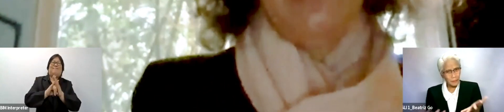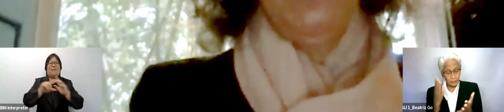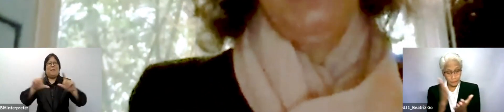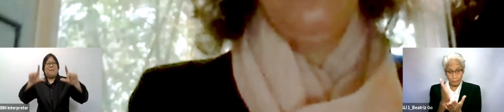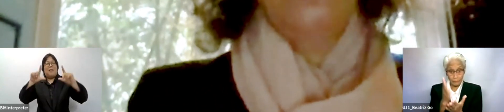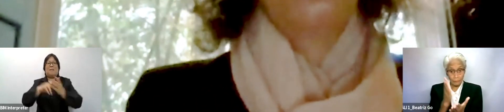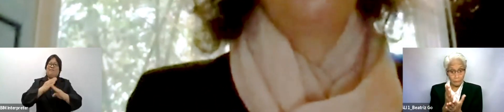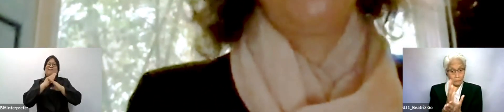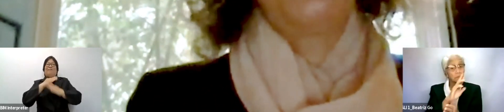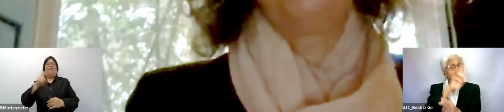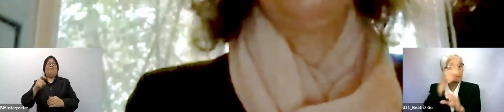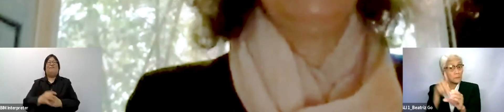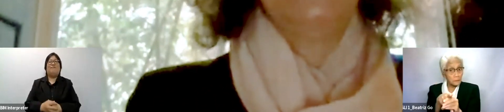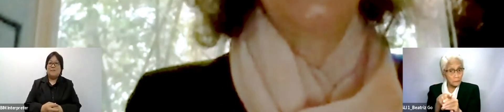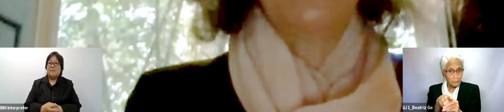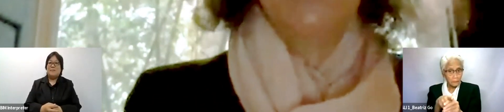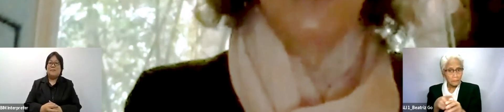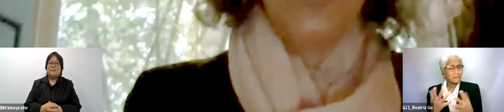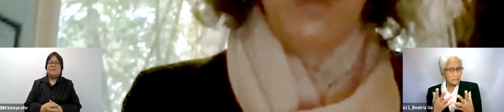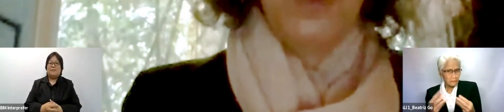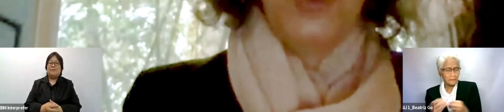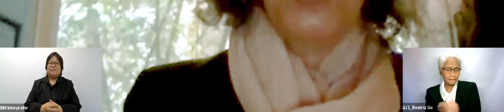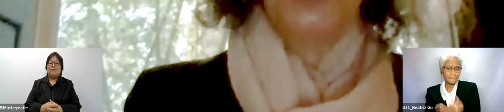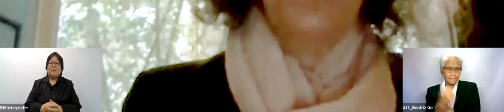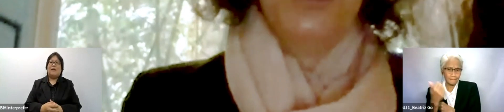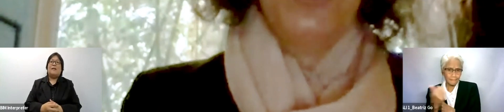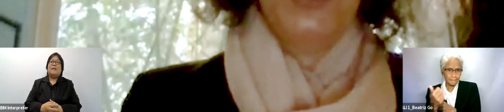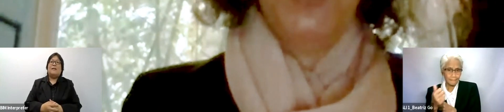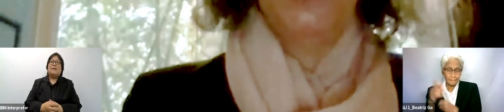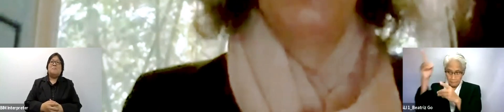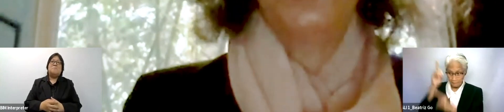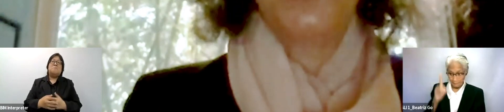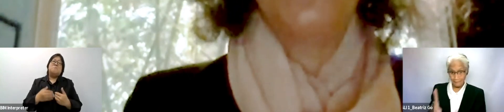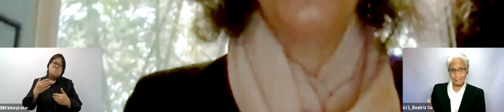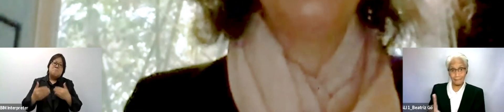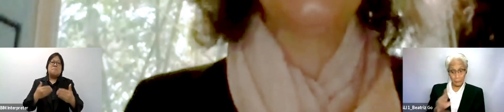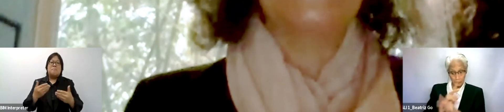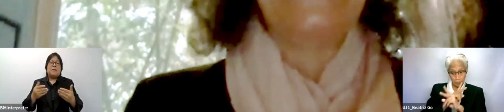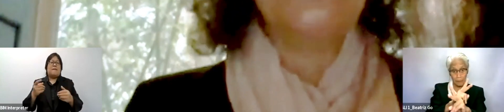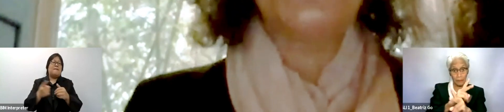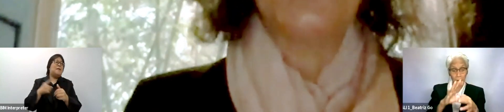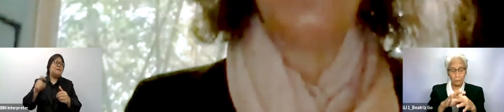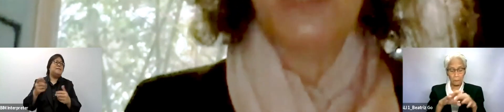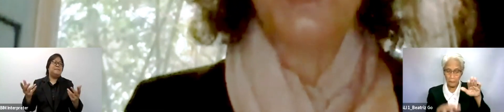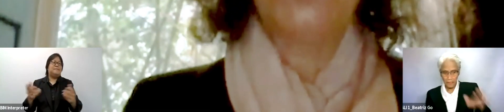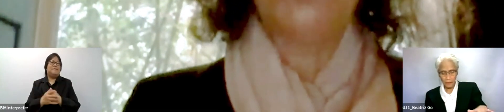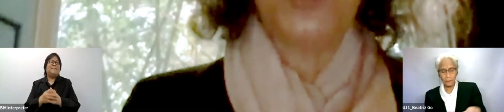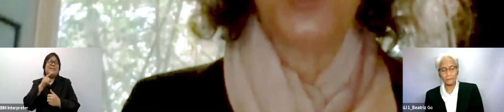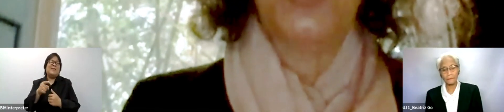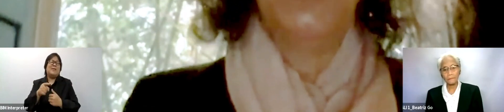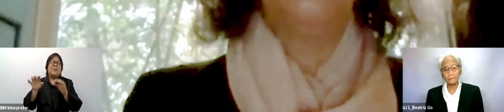that, we need to ensure, first of all, that, and it's a very important component of the General Comment 24, there is an age